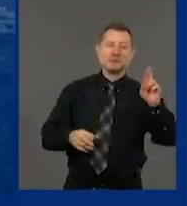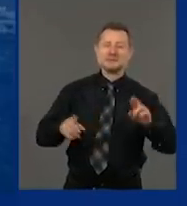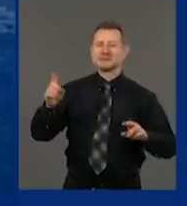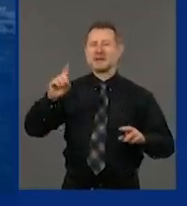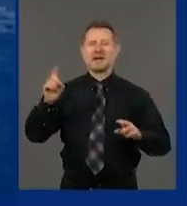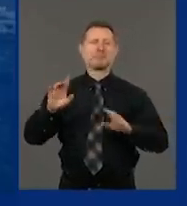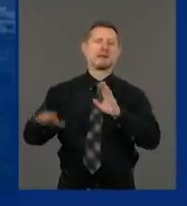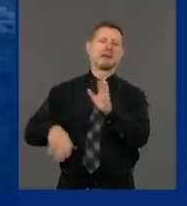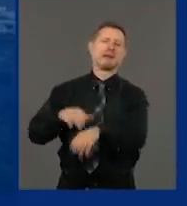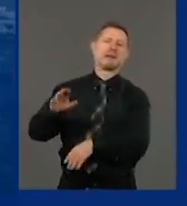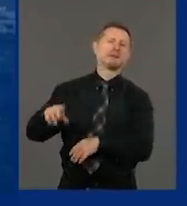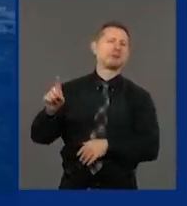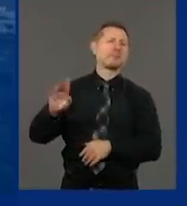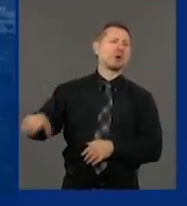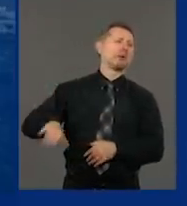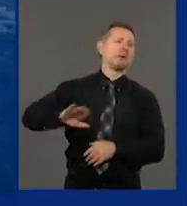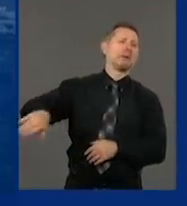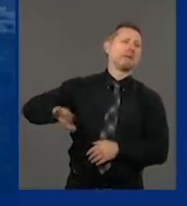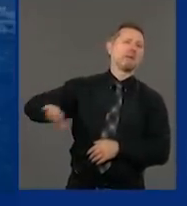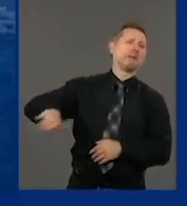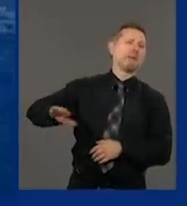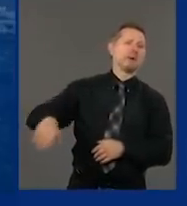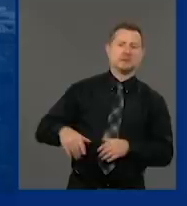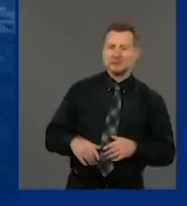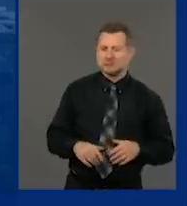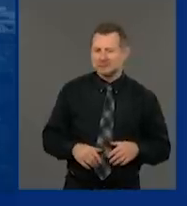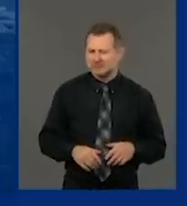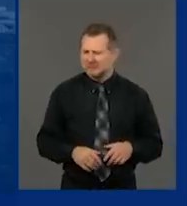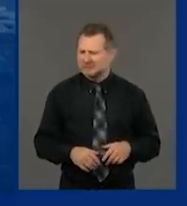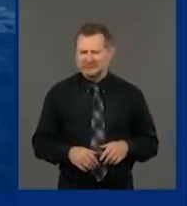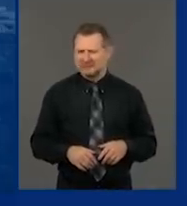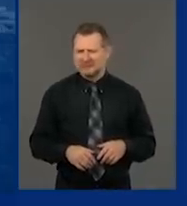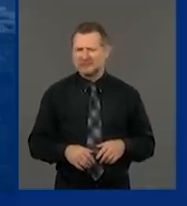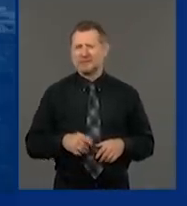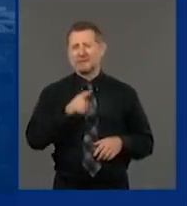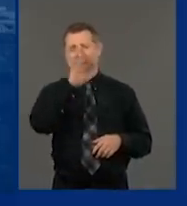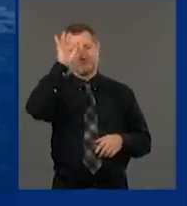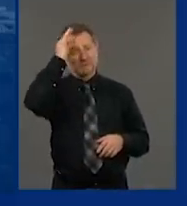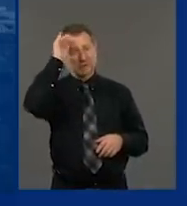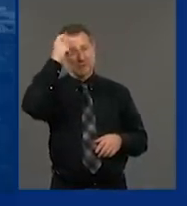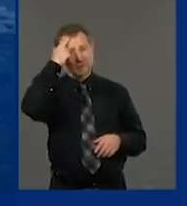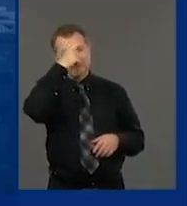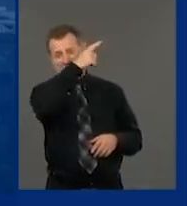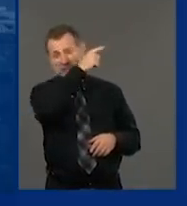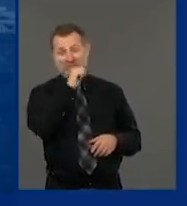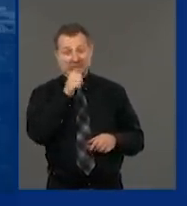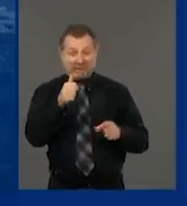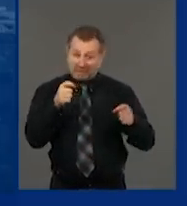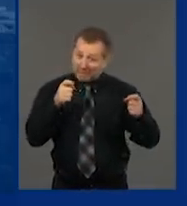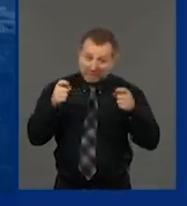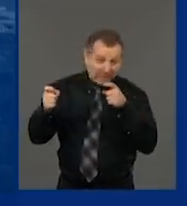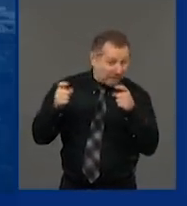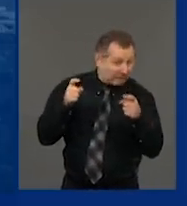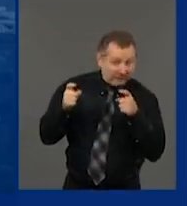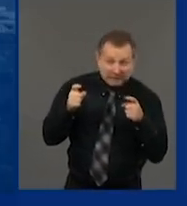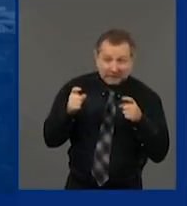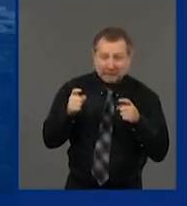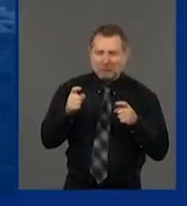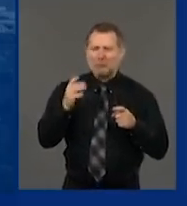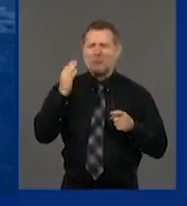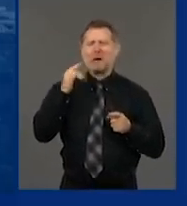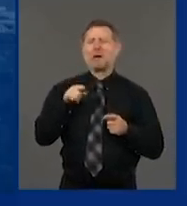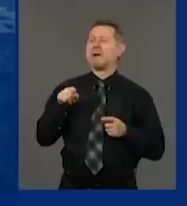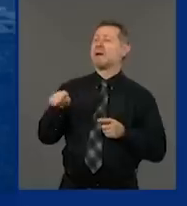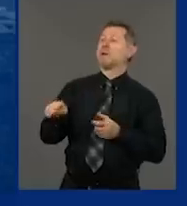then, when the federal government didn't step up and handle this was a federal crisis. Why is New York